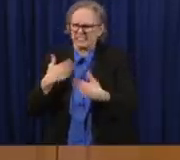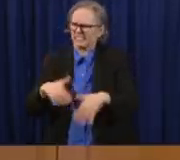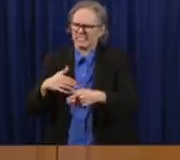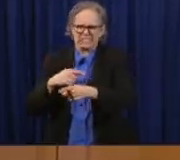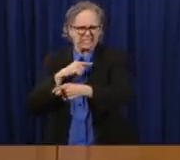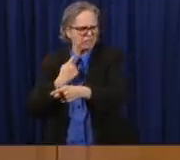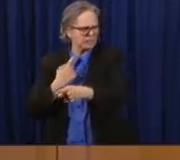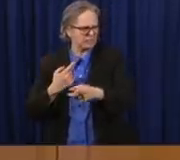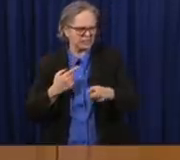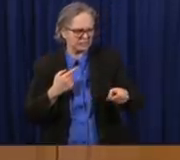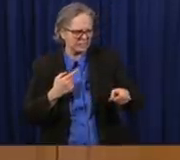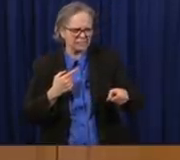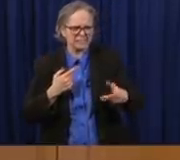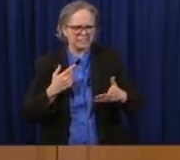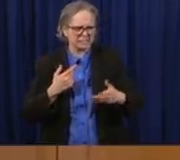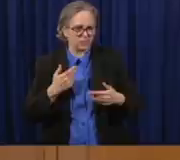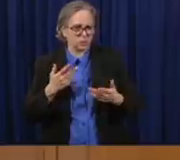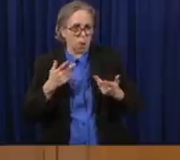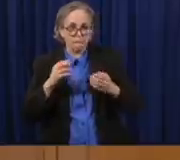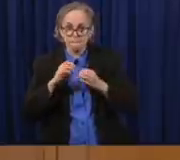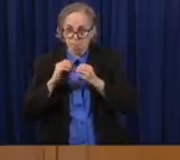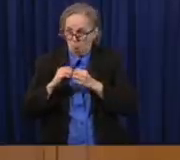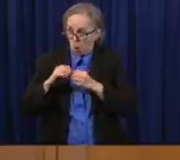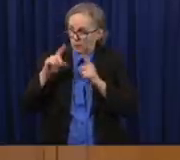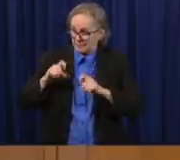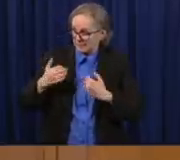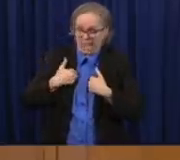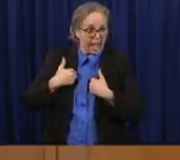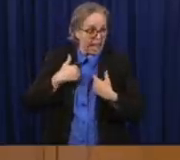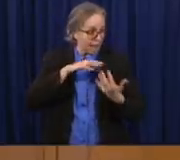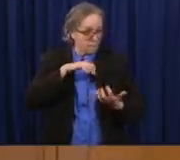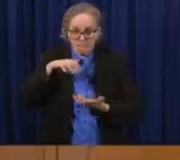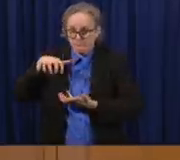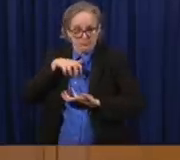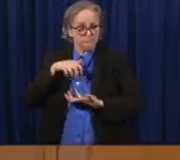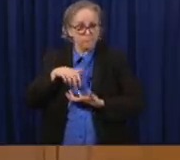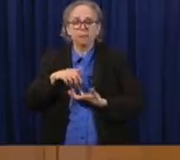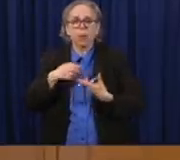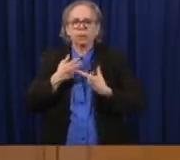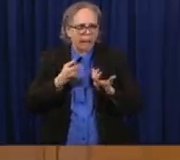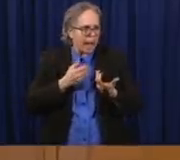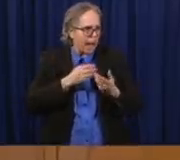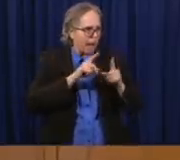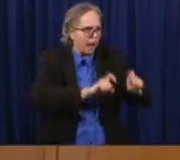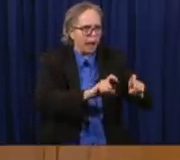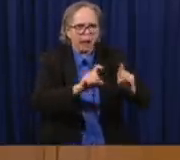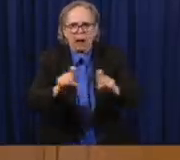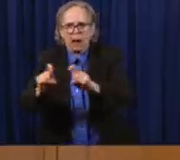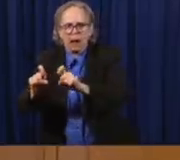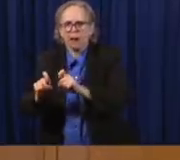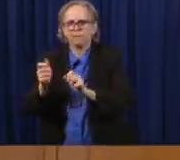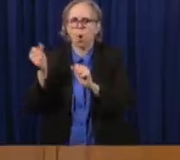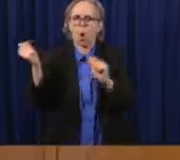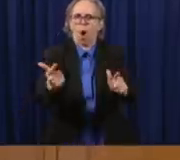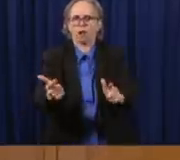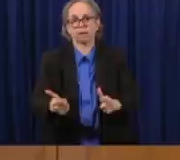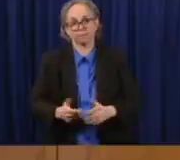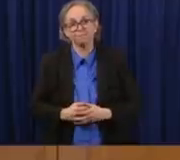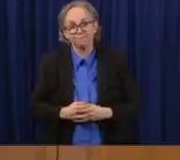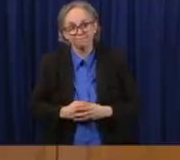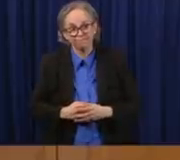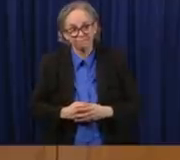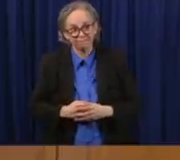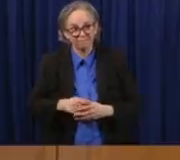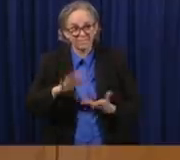more available, we have to make sure that it is available to everyone. Similarly, that masks and